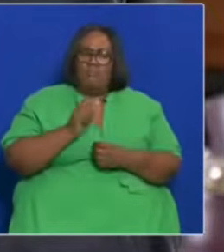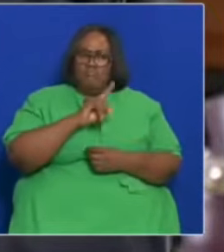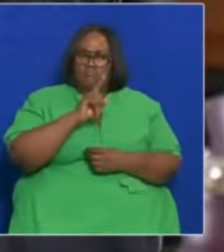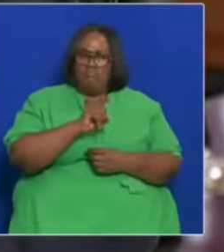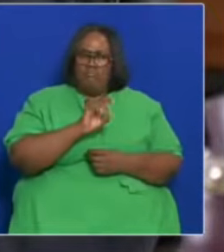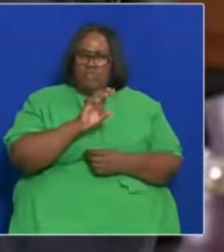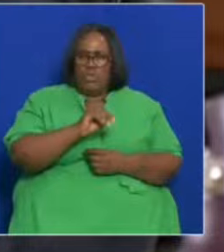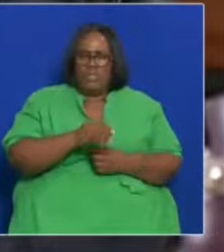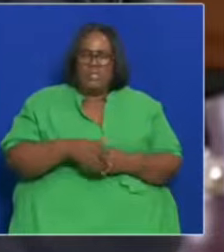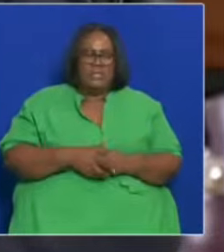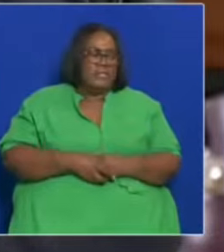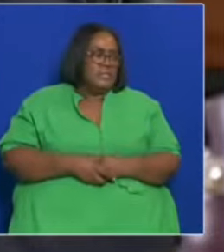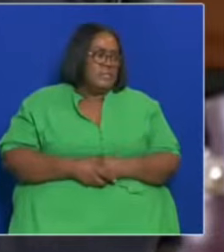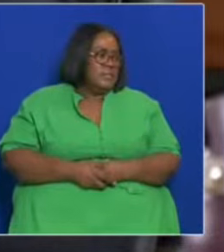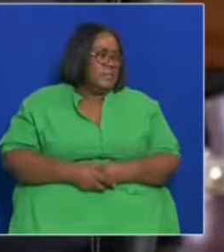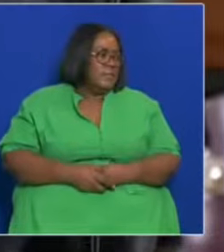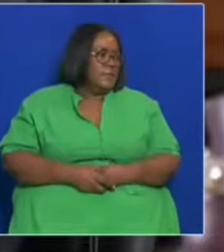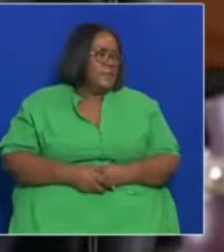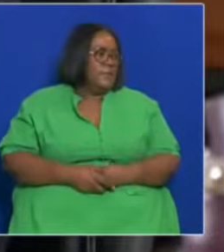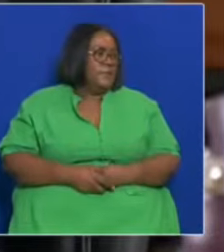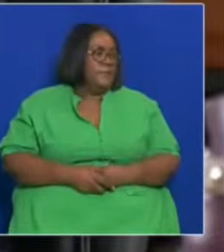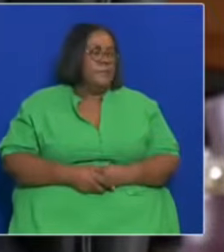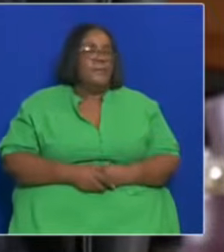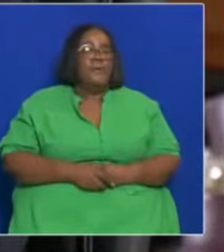If you go back to your statement.